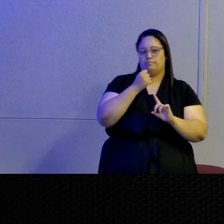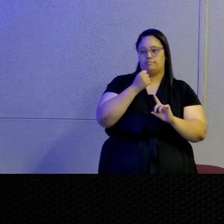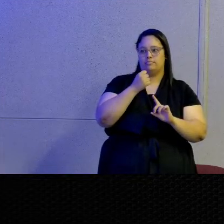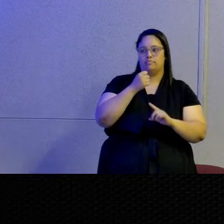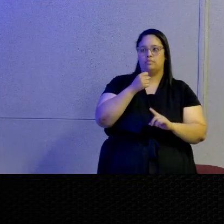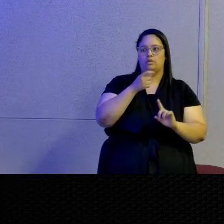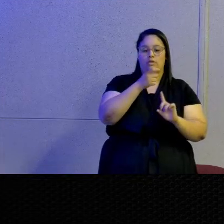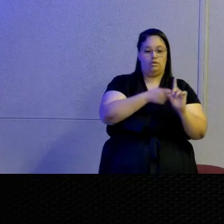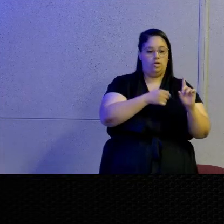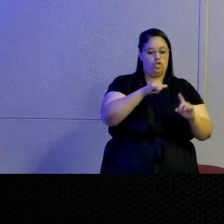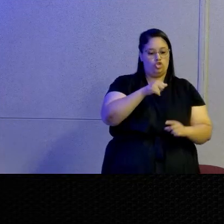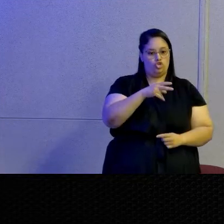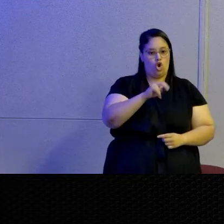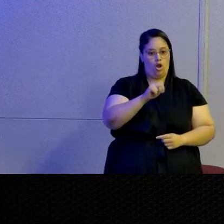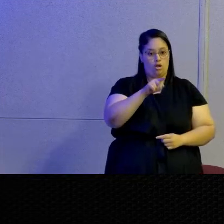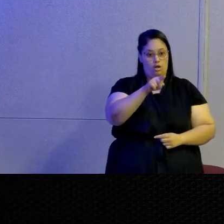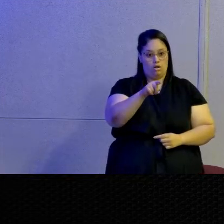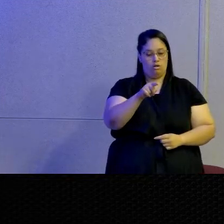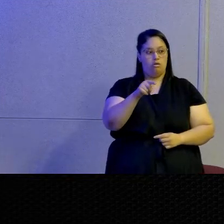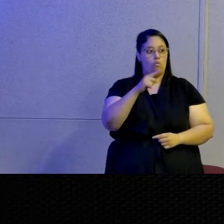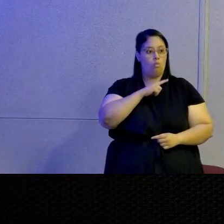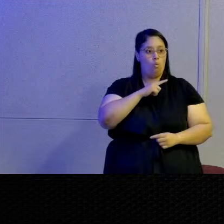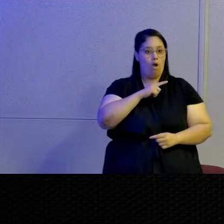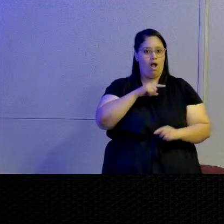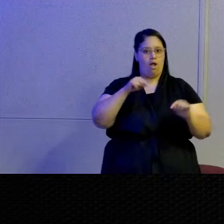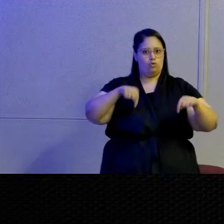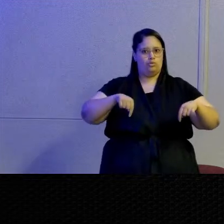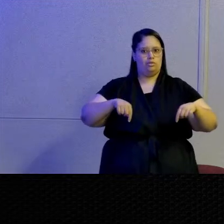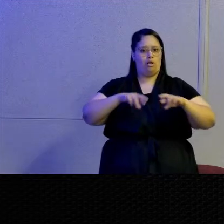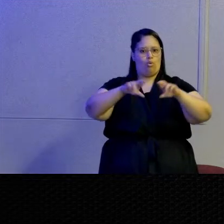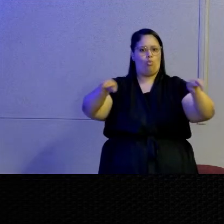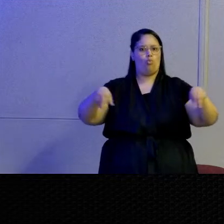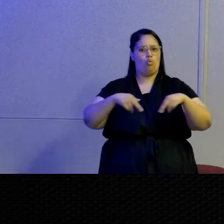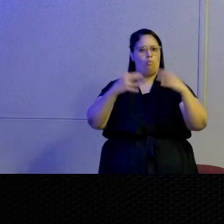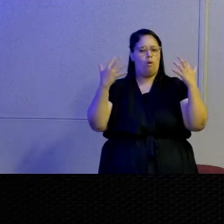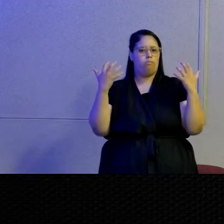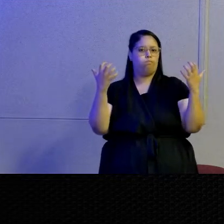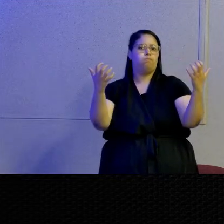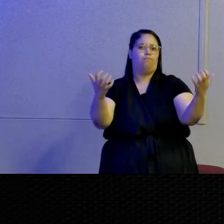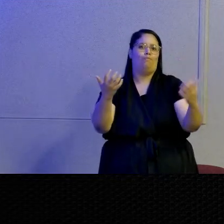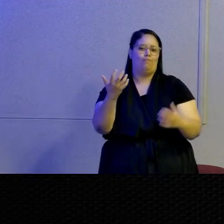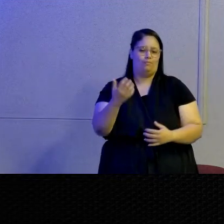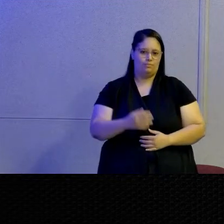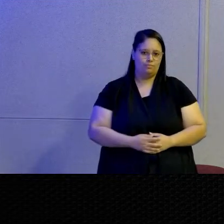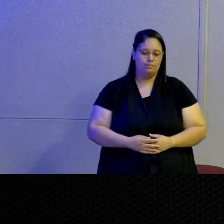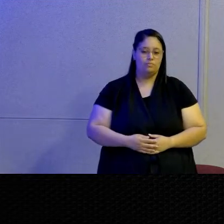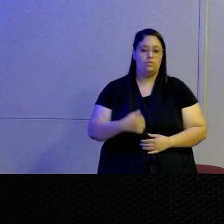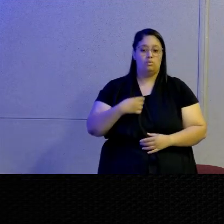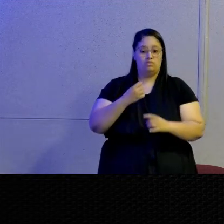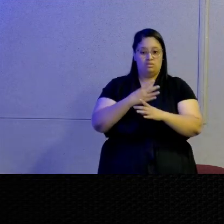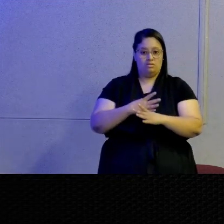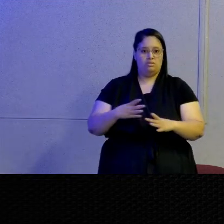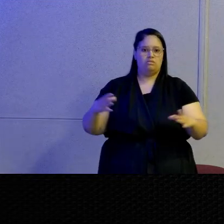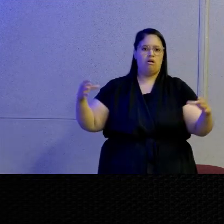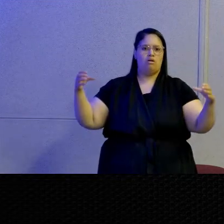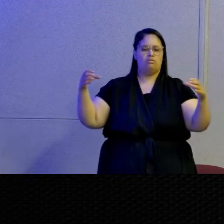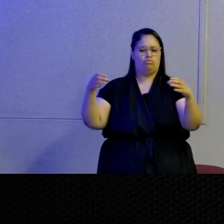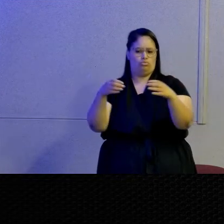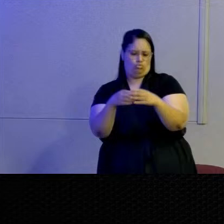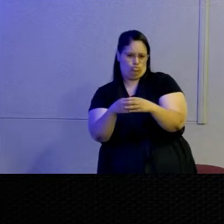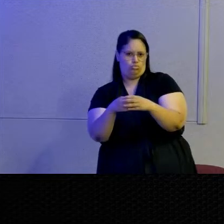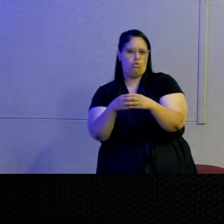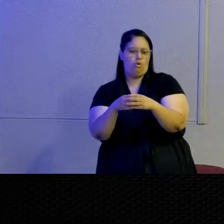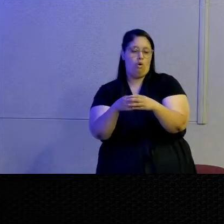John Ellis, for this room to be filled today. We started small, but we are here